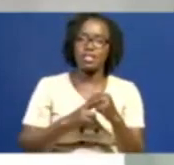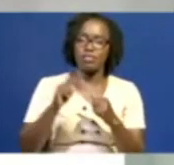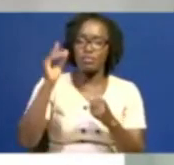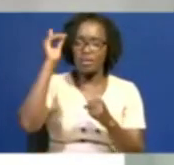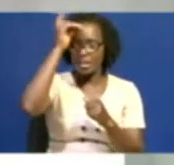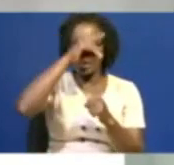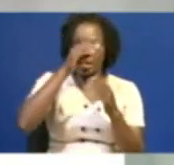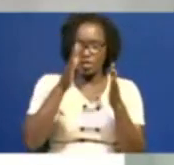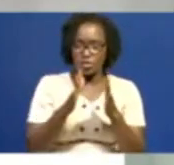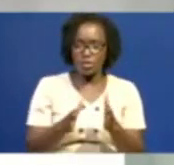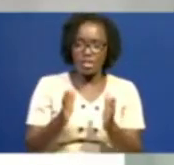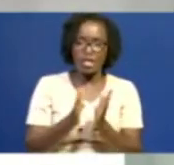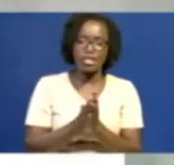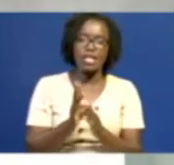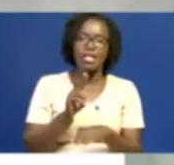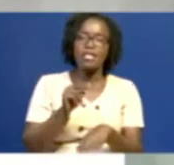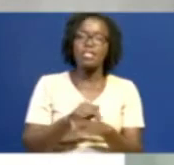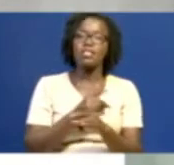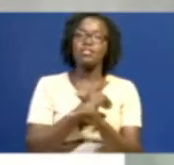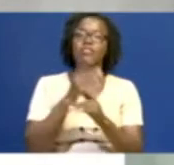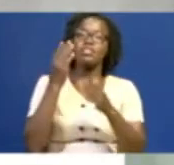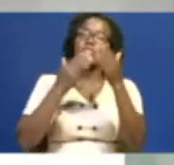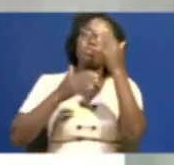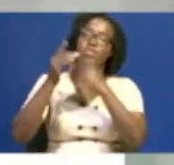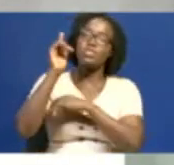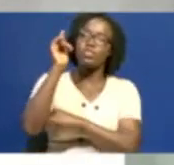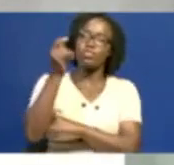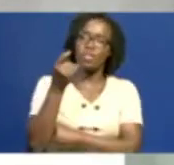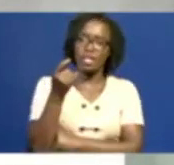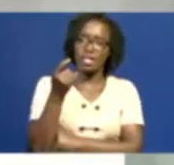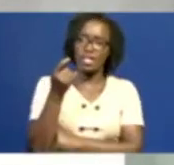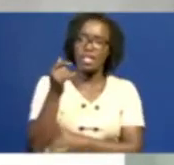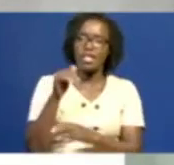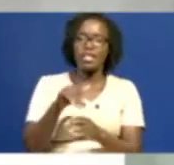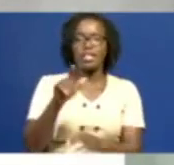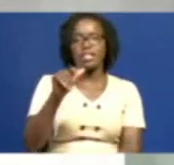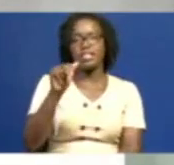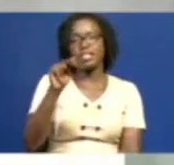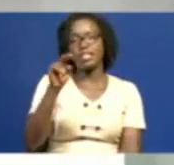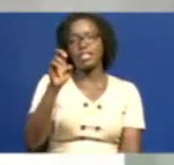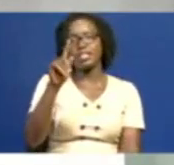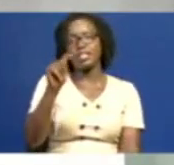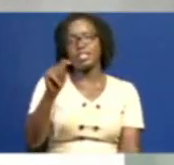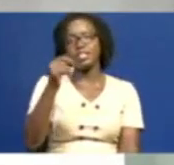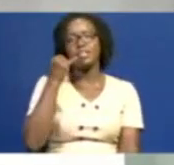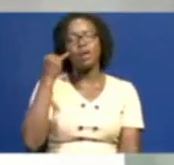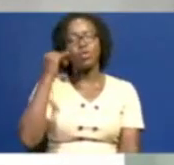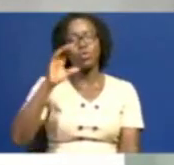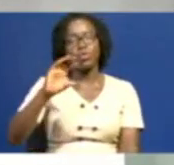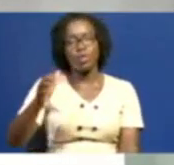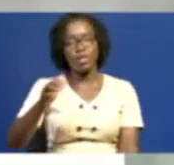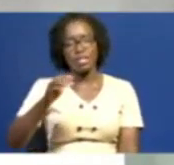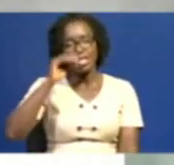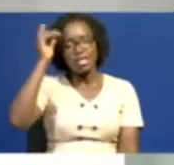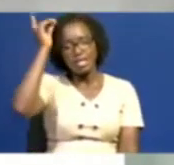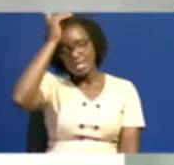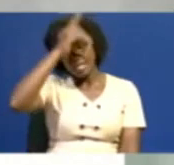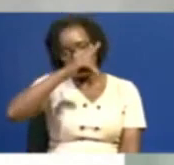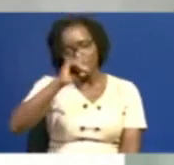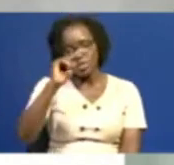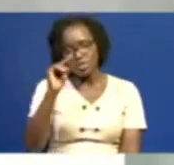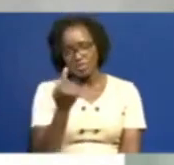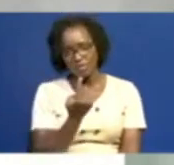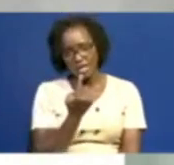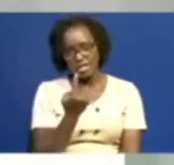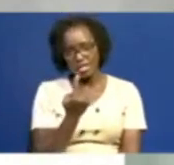graduates at the National Defense University of Kenya in Lanet, Nakuru County. The graduation, which is the first